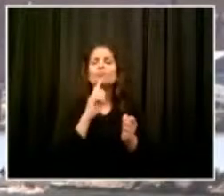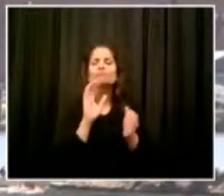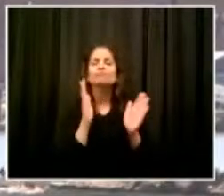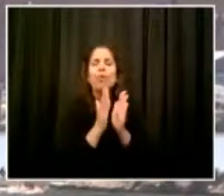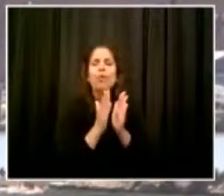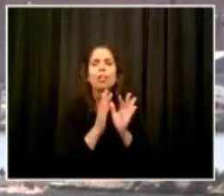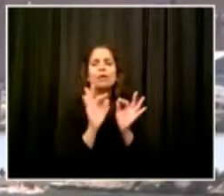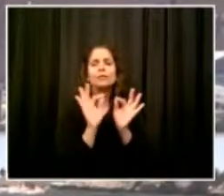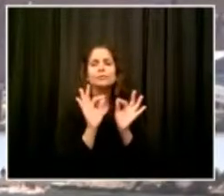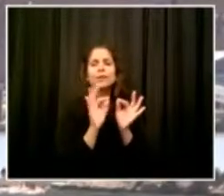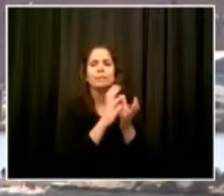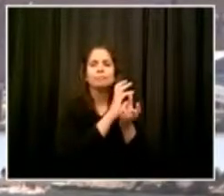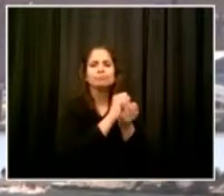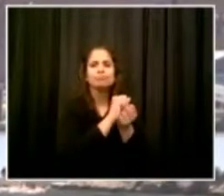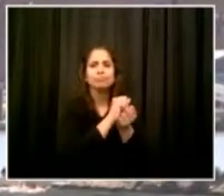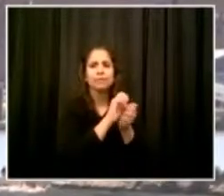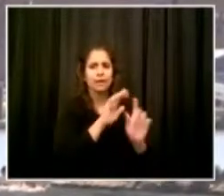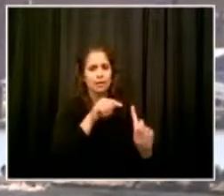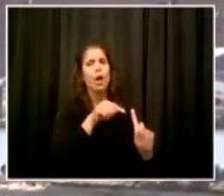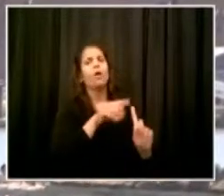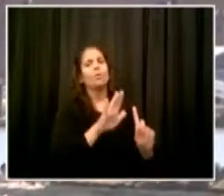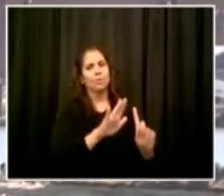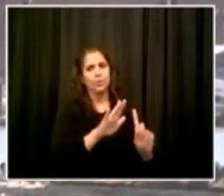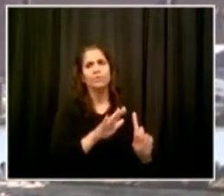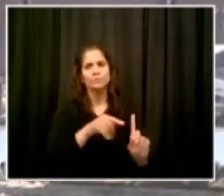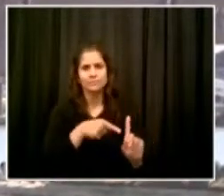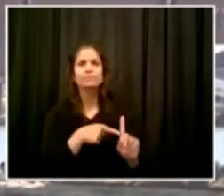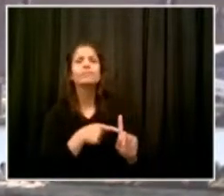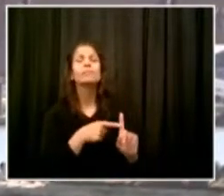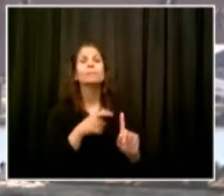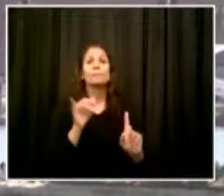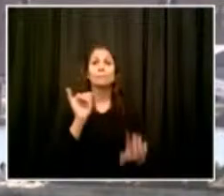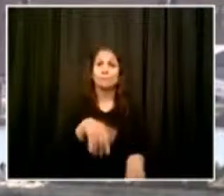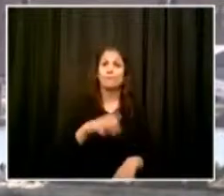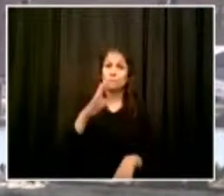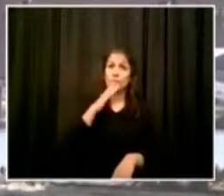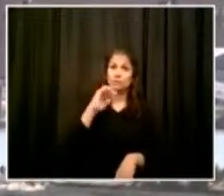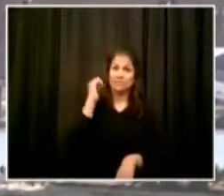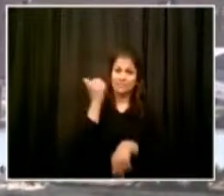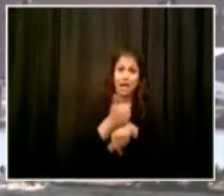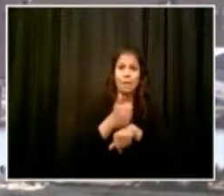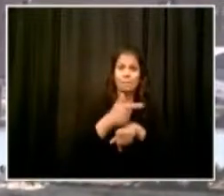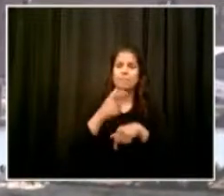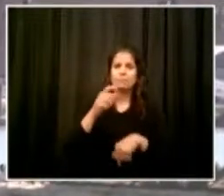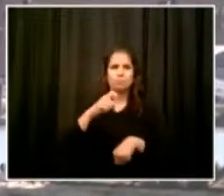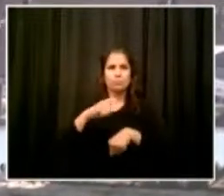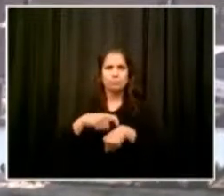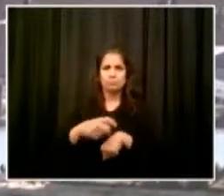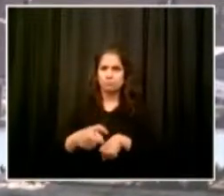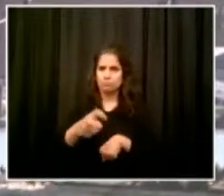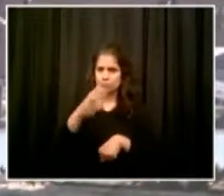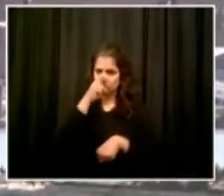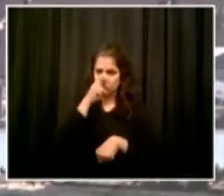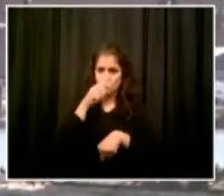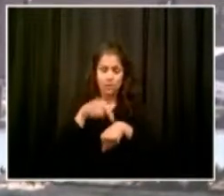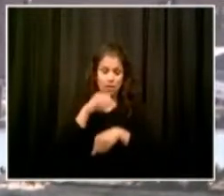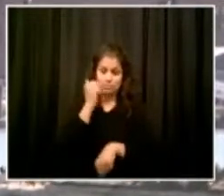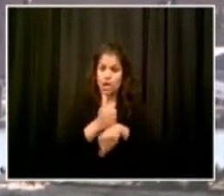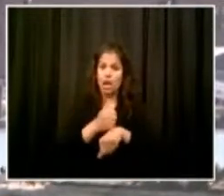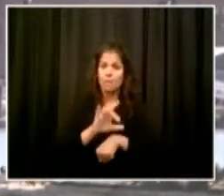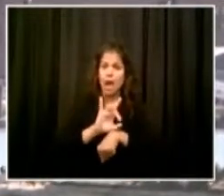the curfew and the other actions, very minimal impact. It was horrible. We're not going to let it happen again, but very minimal impact in terms of phase